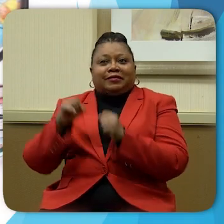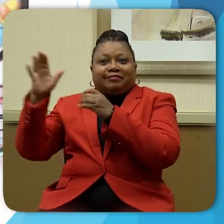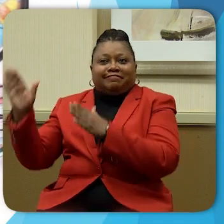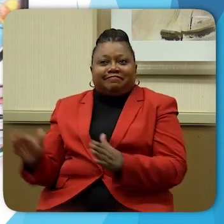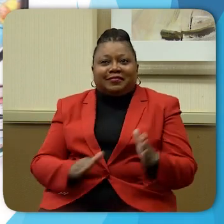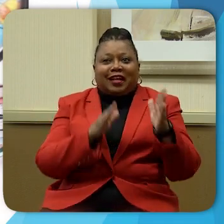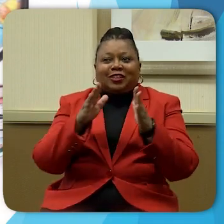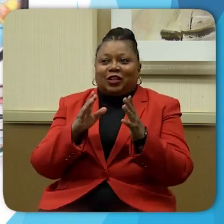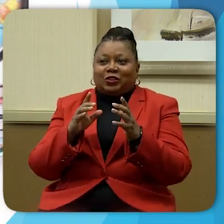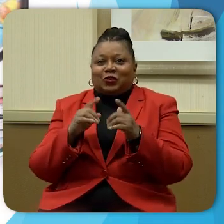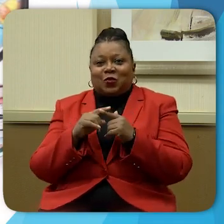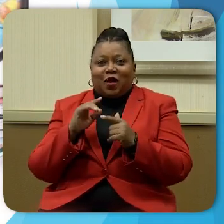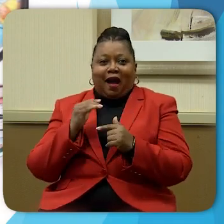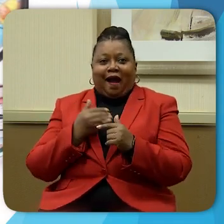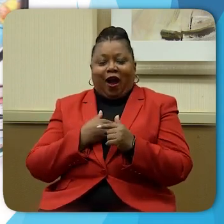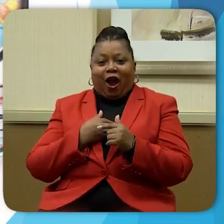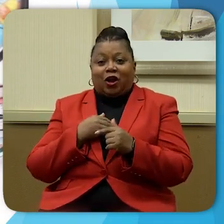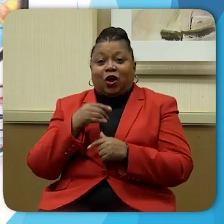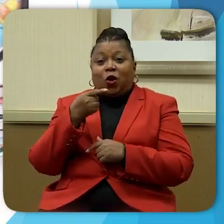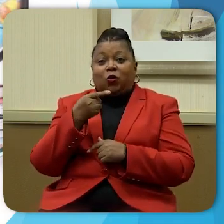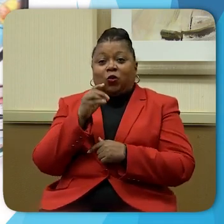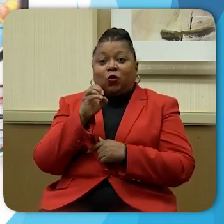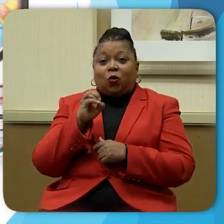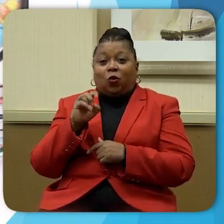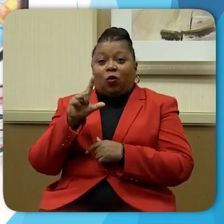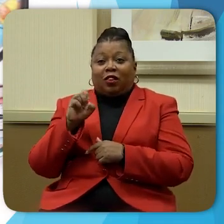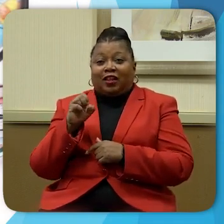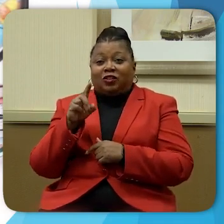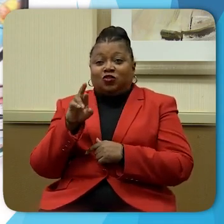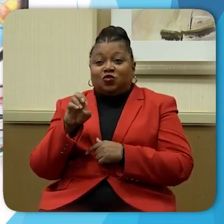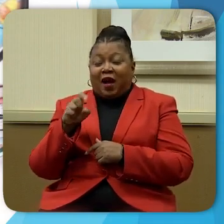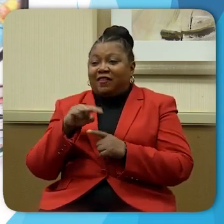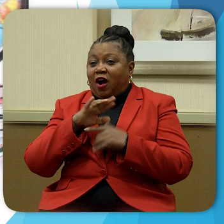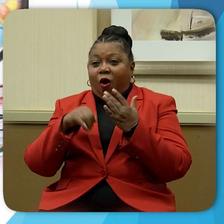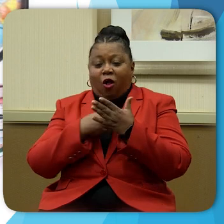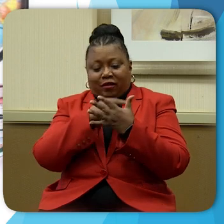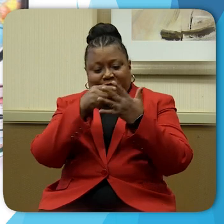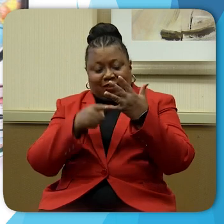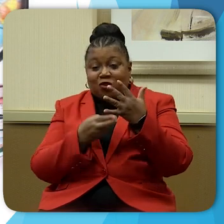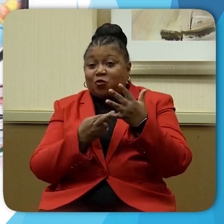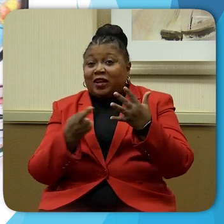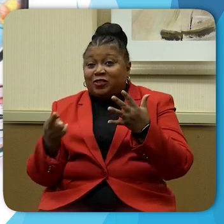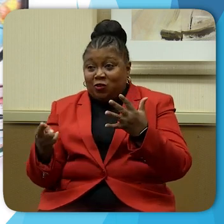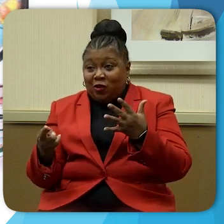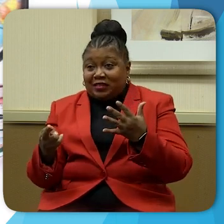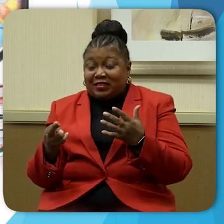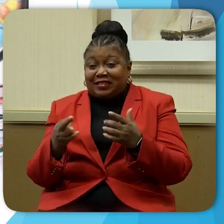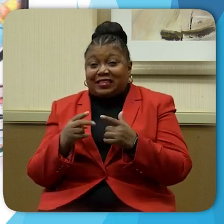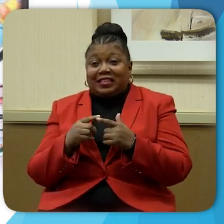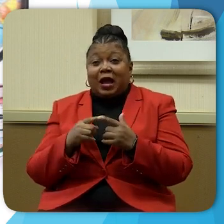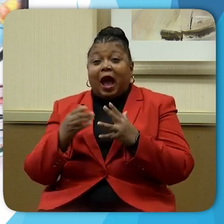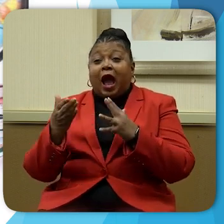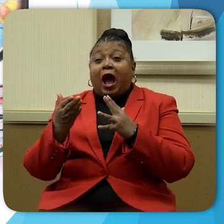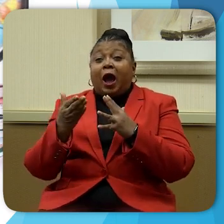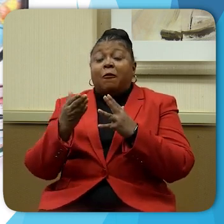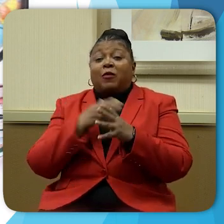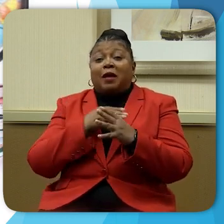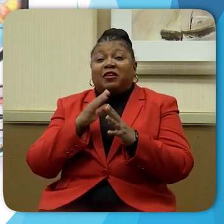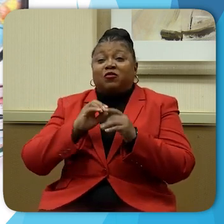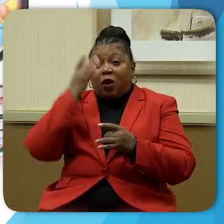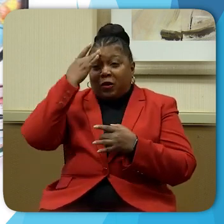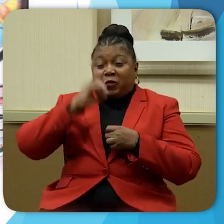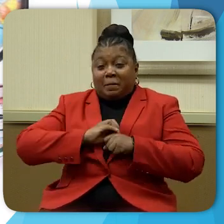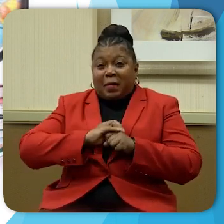to our Google Drive that has all of these resources. So right before the pandemic, we did a